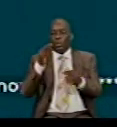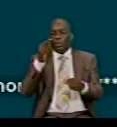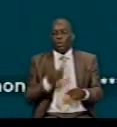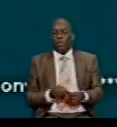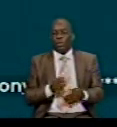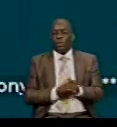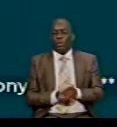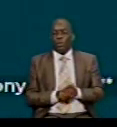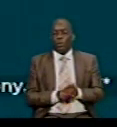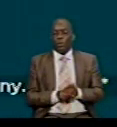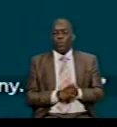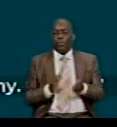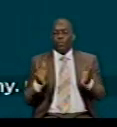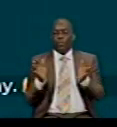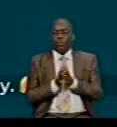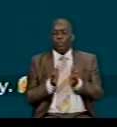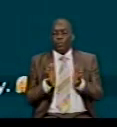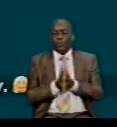Jam your hands together.